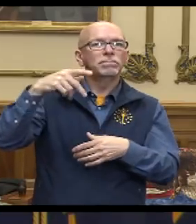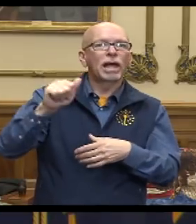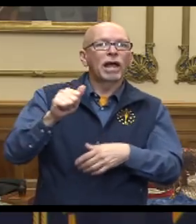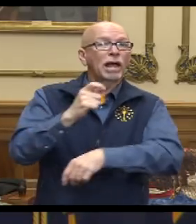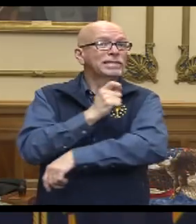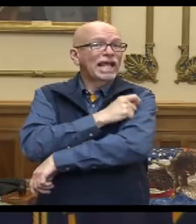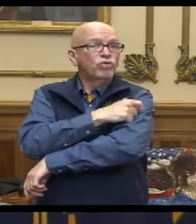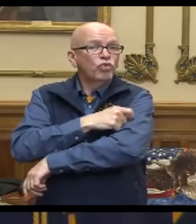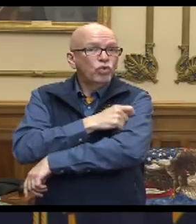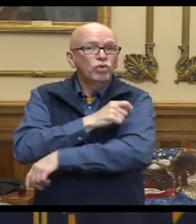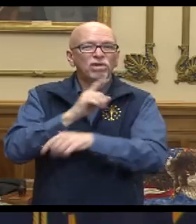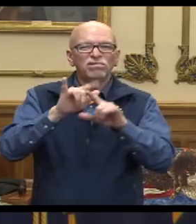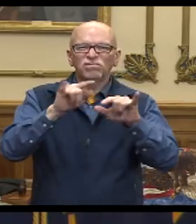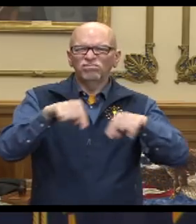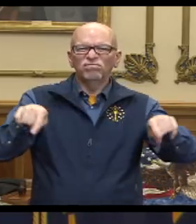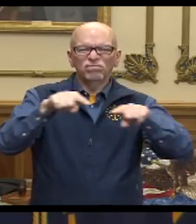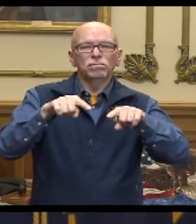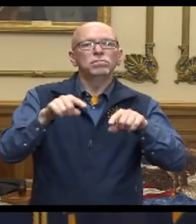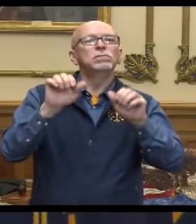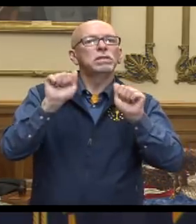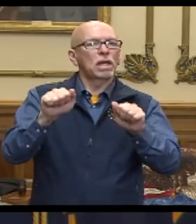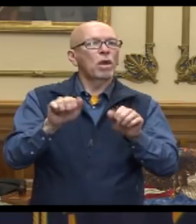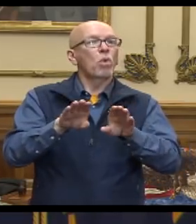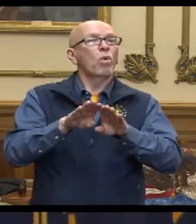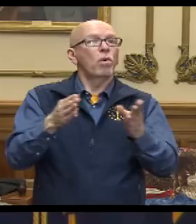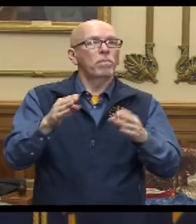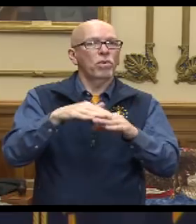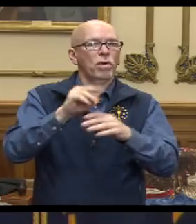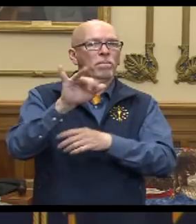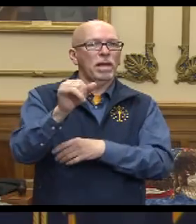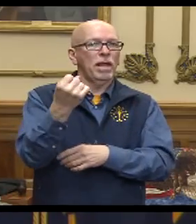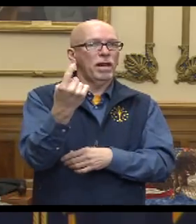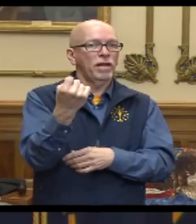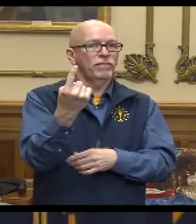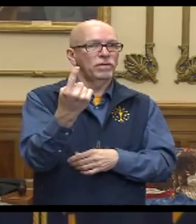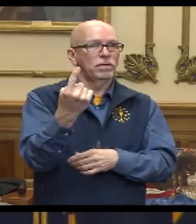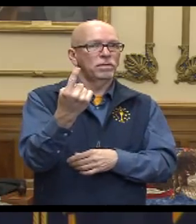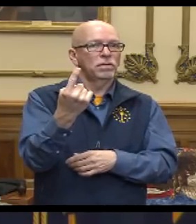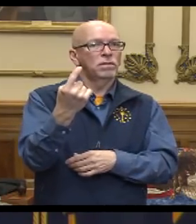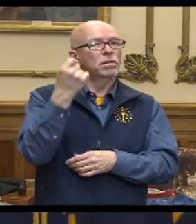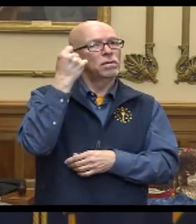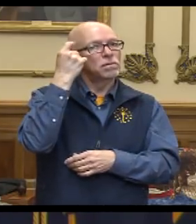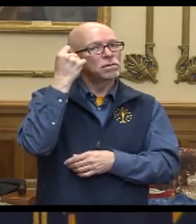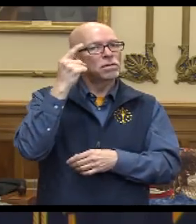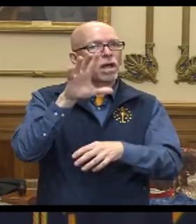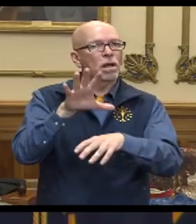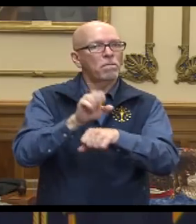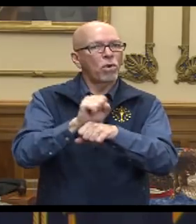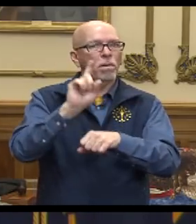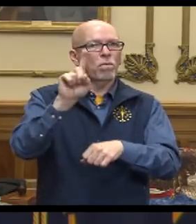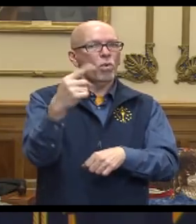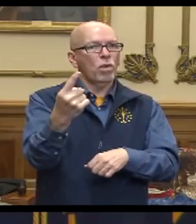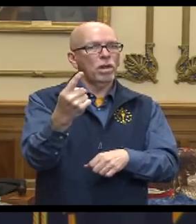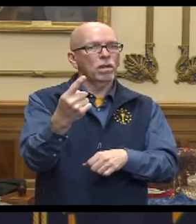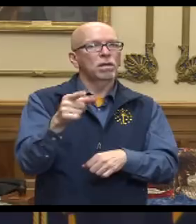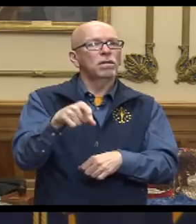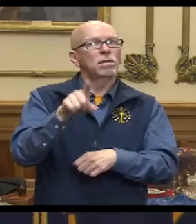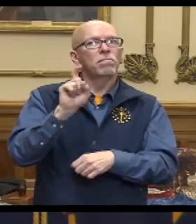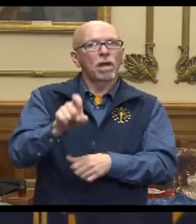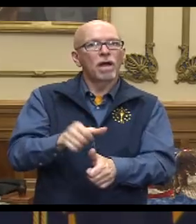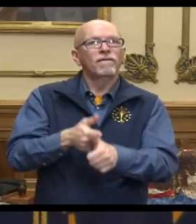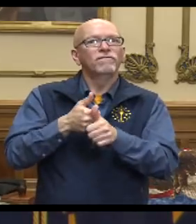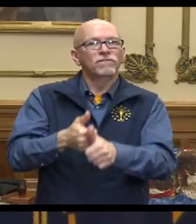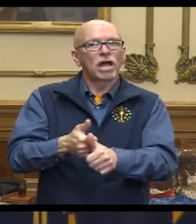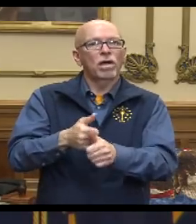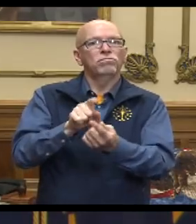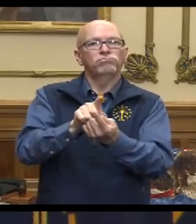tattoo parlors also may open May 11th by appointment only and must follow